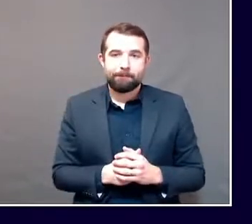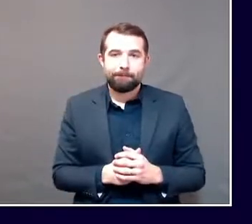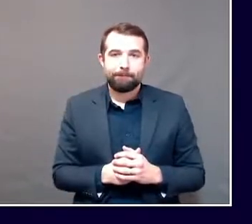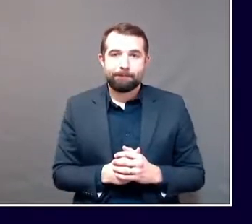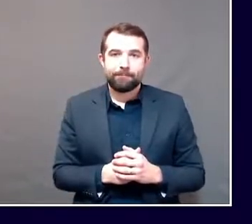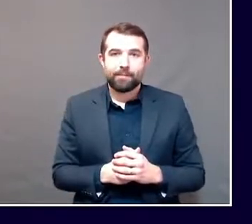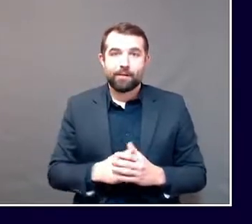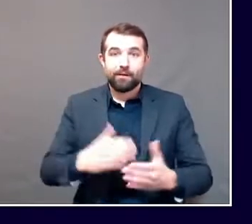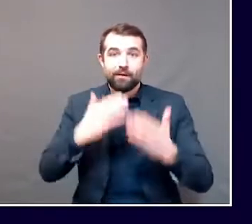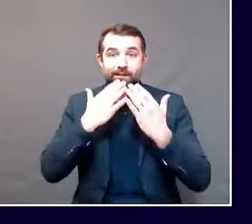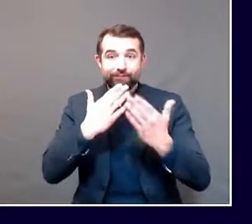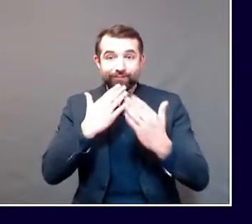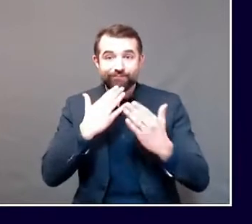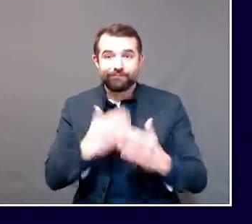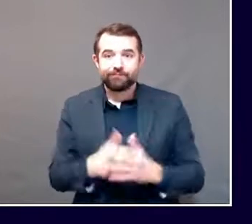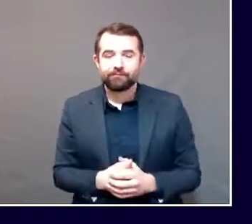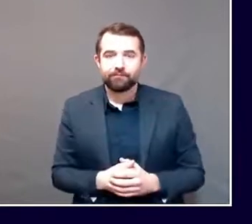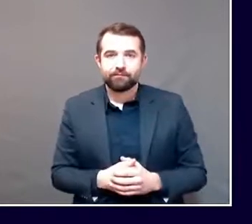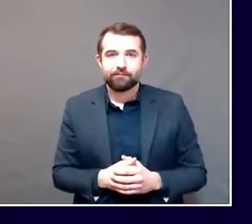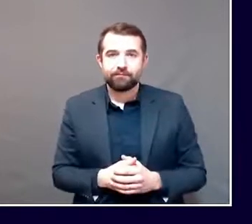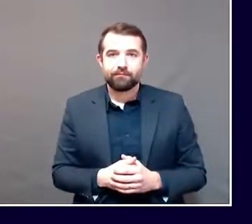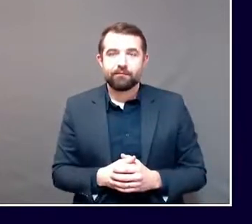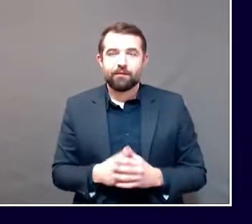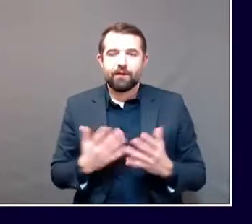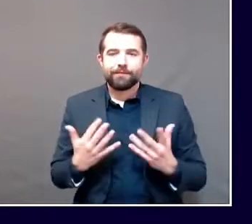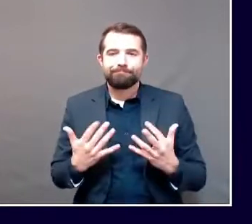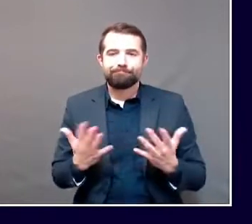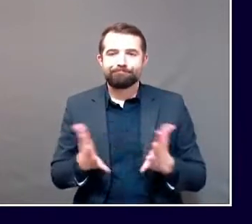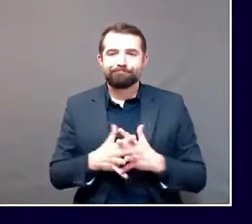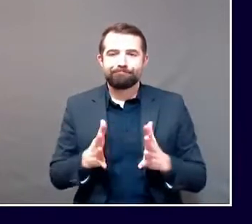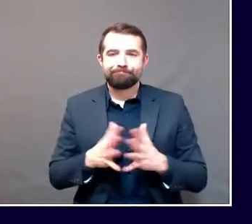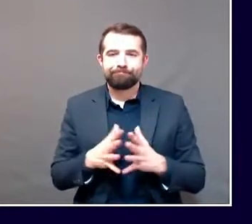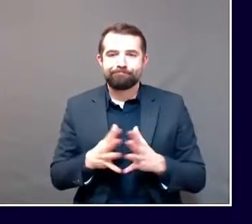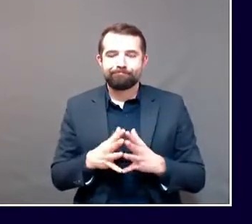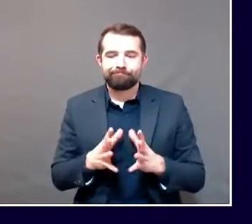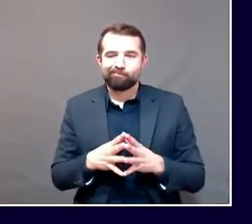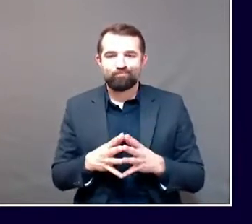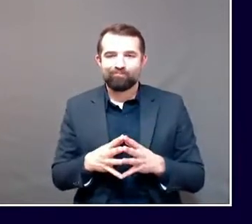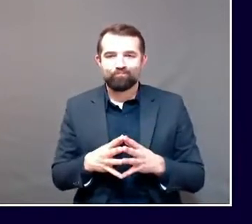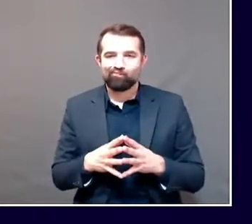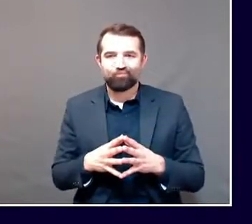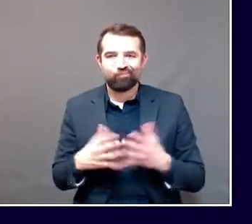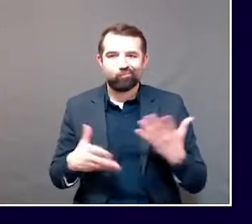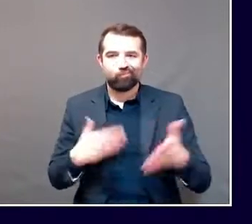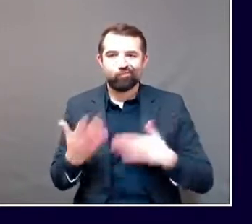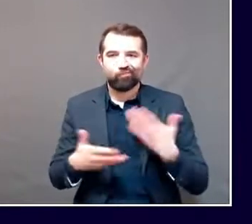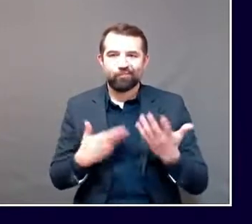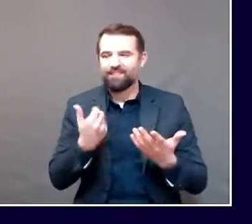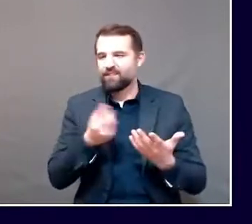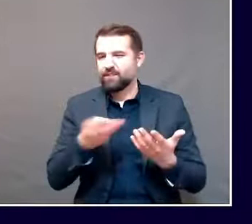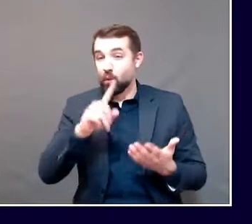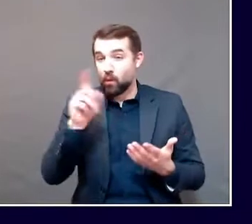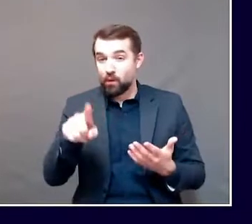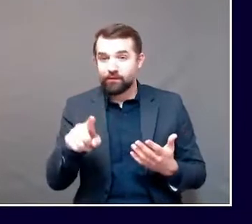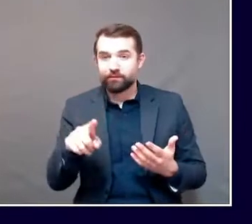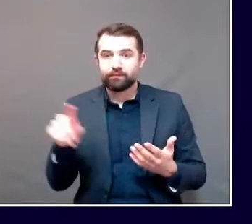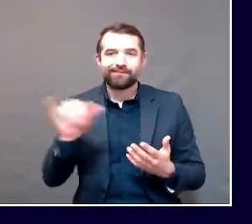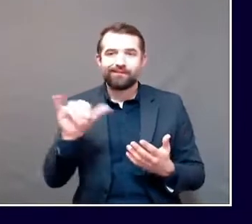Thank you very much. Just had a couple of questions on this same subject.